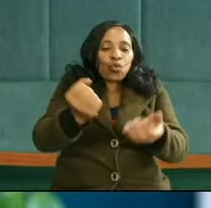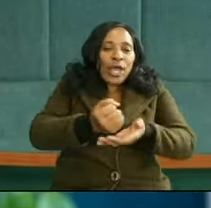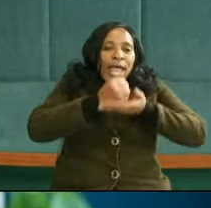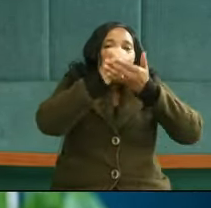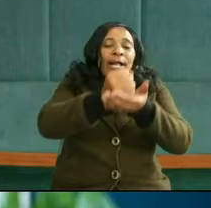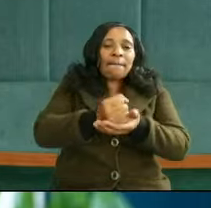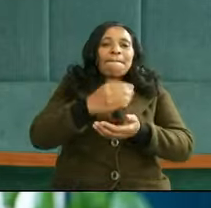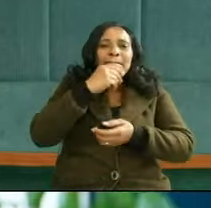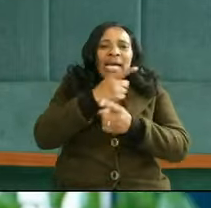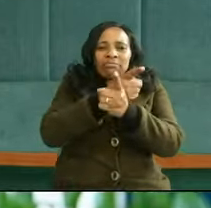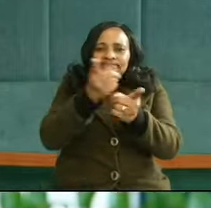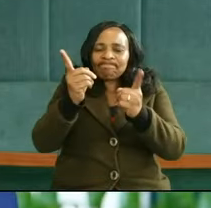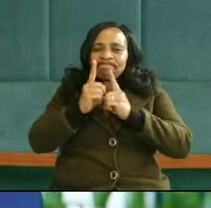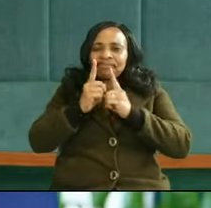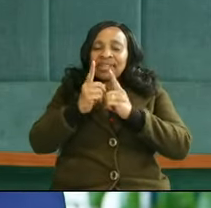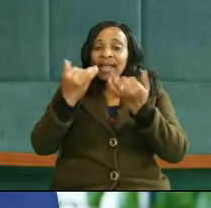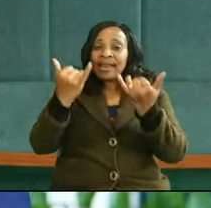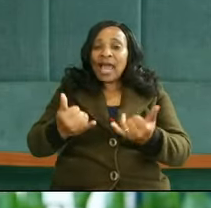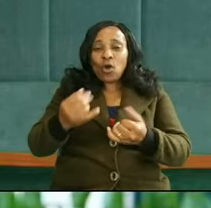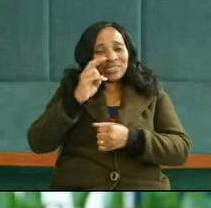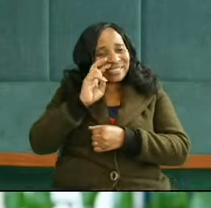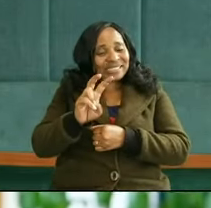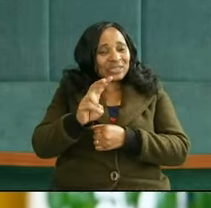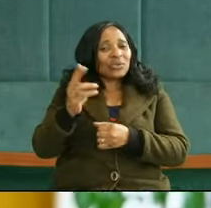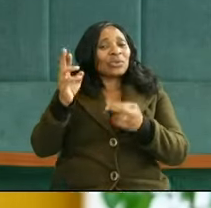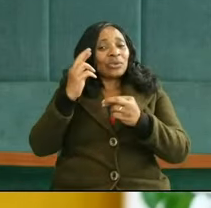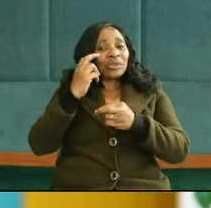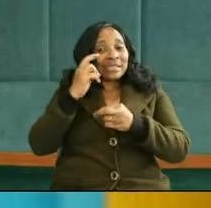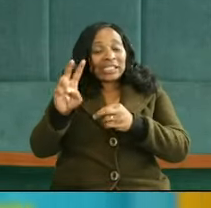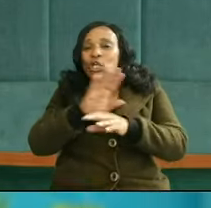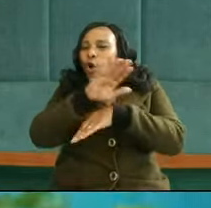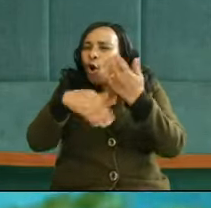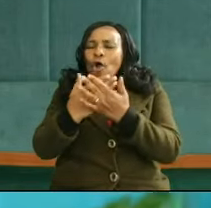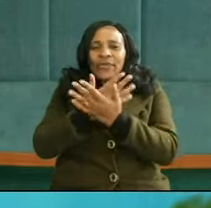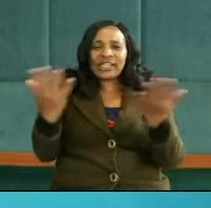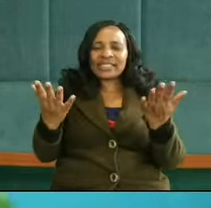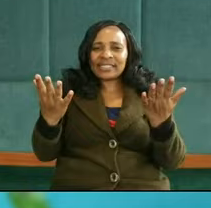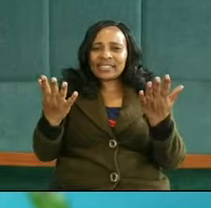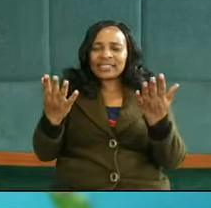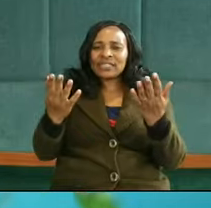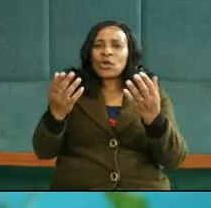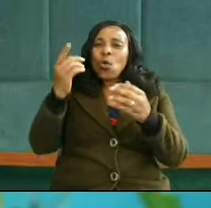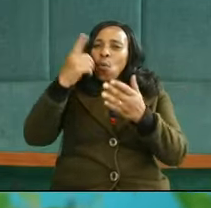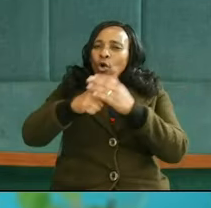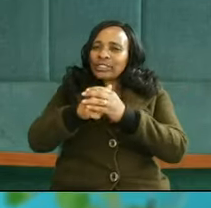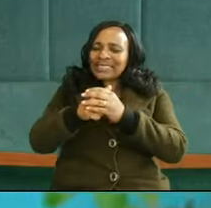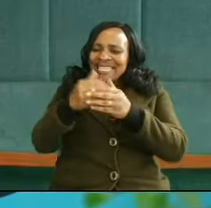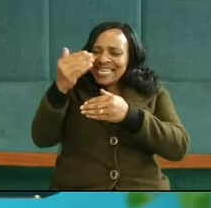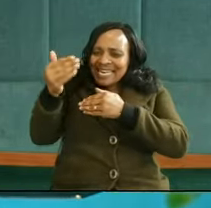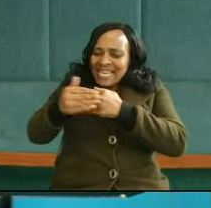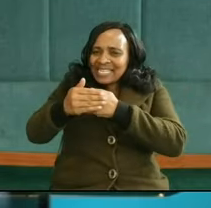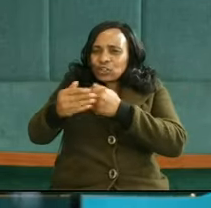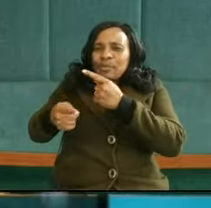Adam in the garden and he told him, look, you have already sinned, and your way out of this predicament is you will slaughter a lamb. And